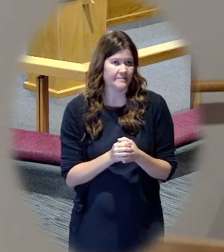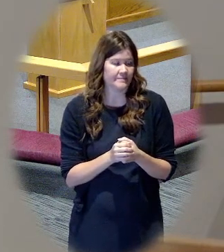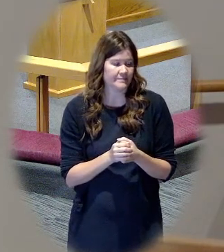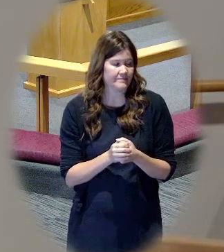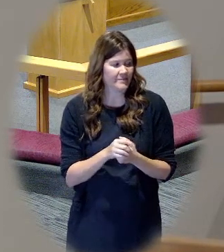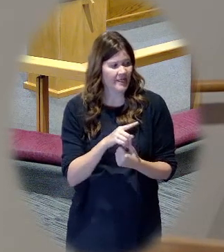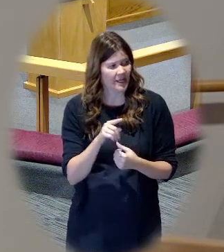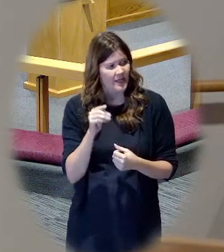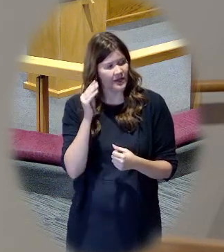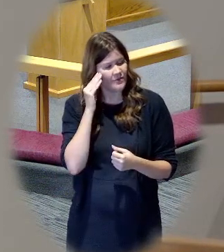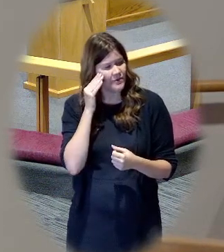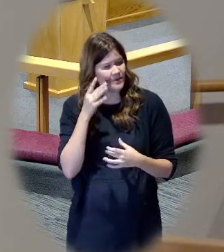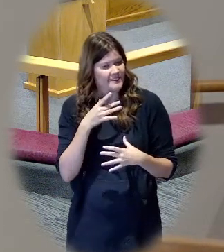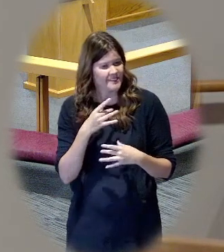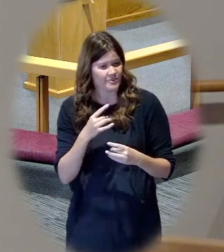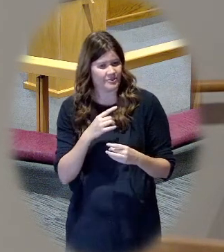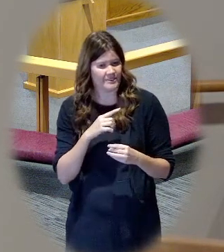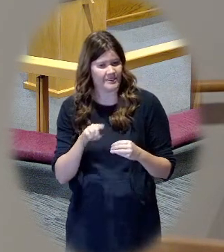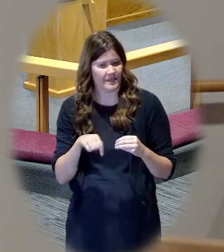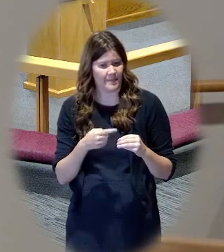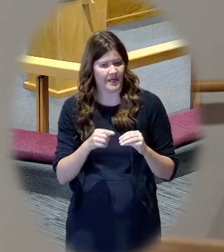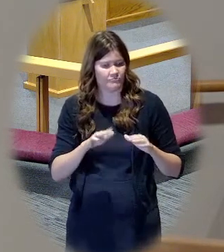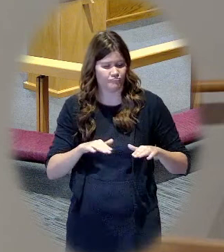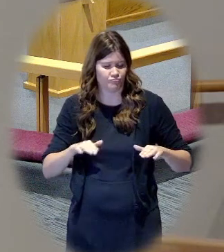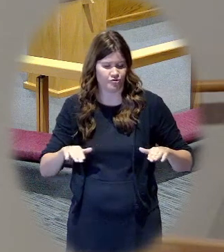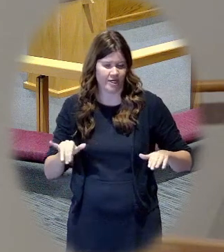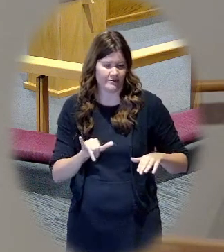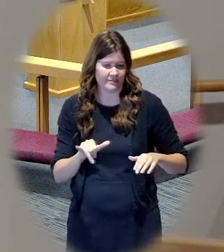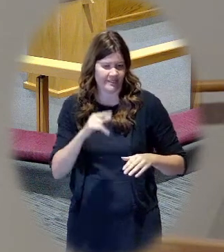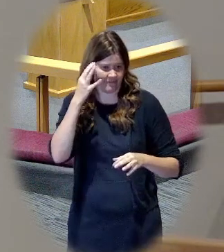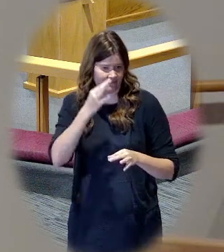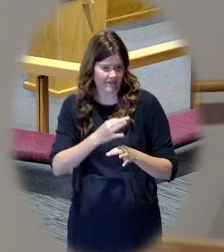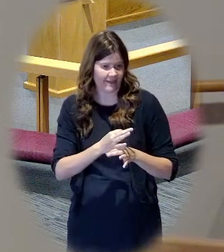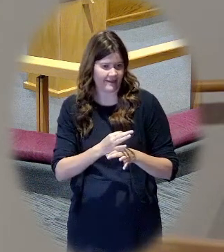You know what's interesting about childlike faith?